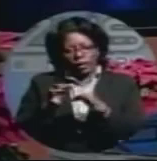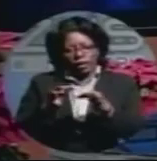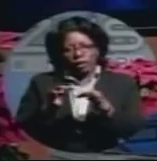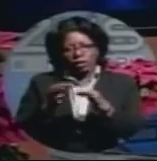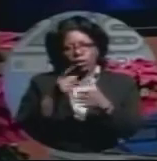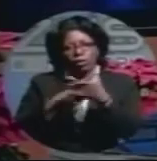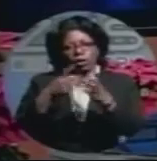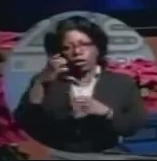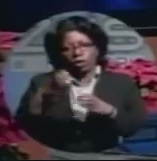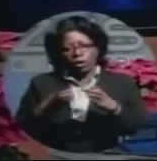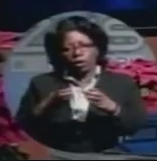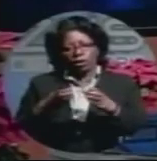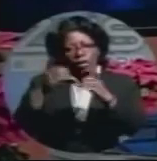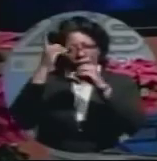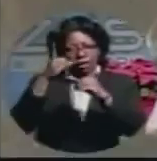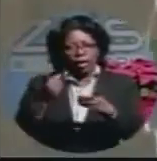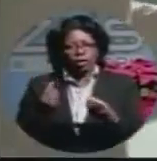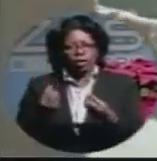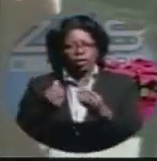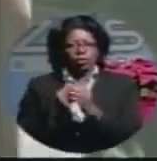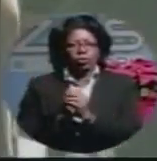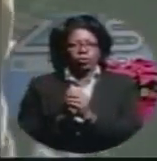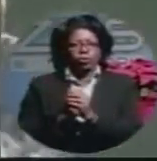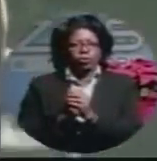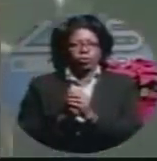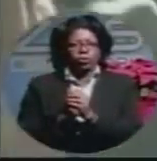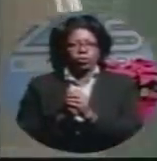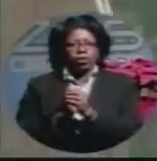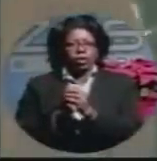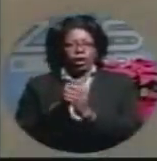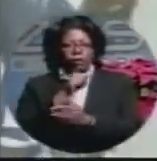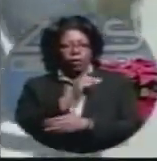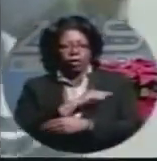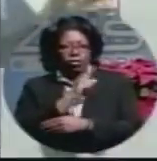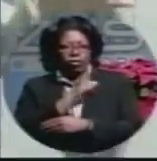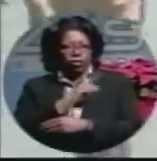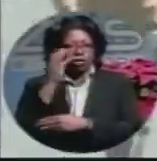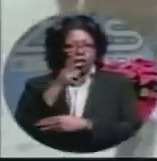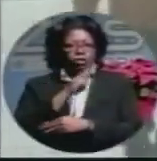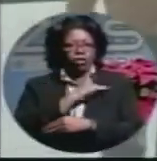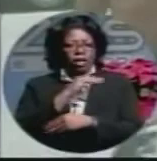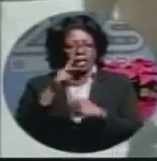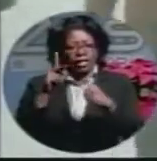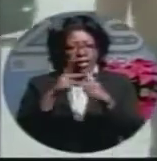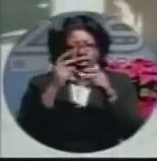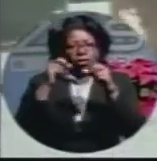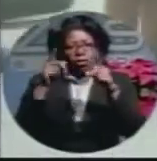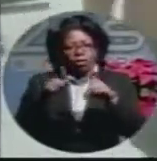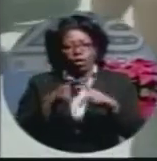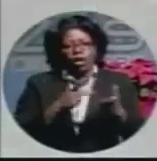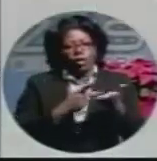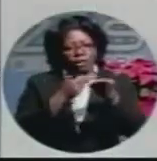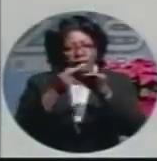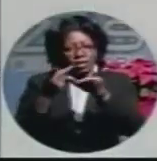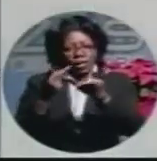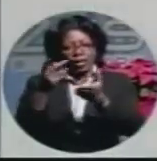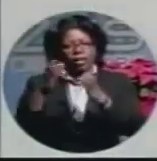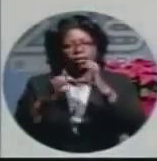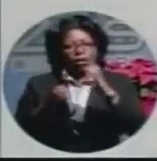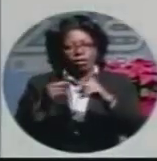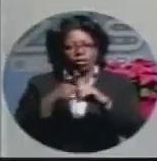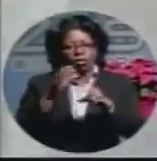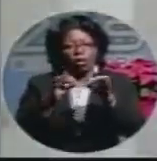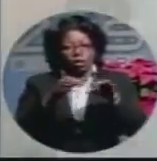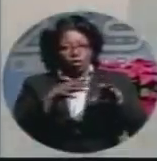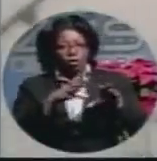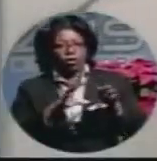justified this decision. Convicted child molester Andre Brabal will get a second chance to present his case to jurors. This